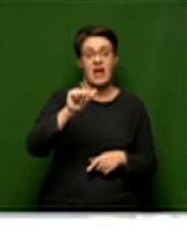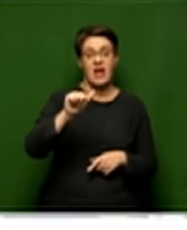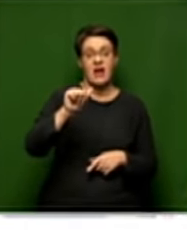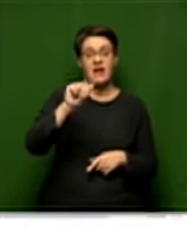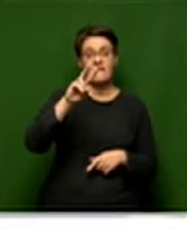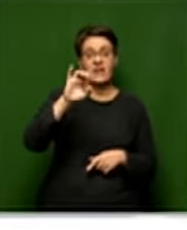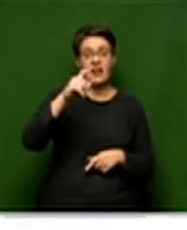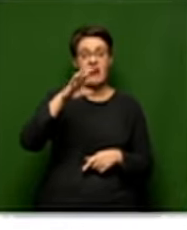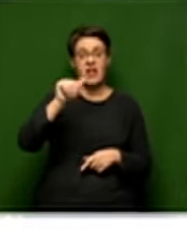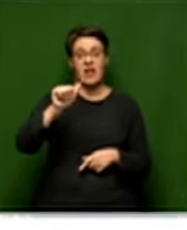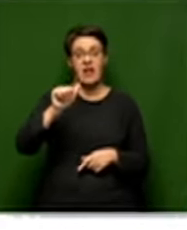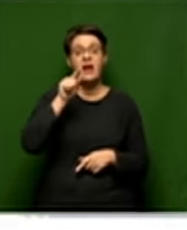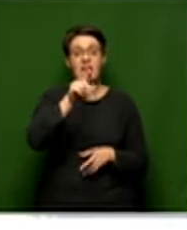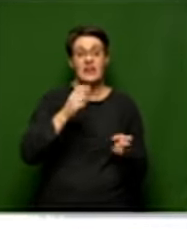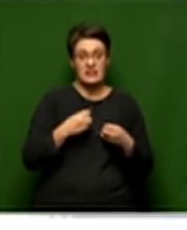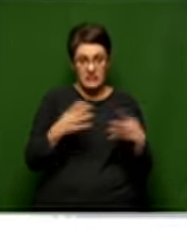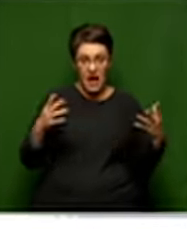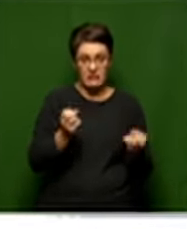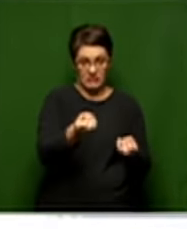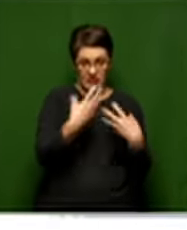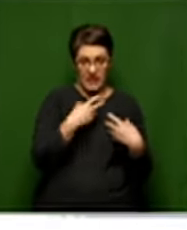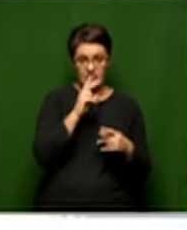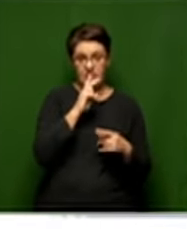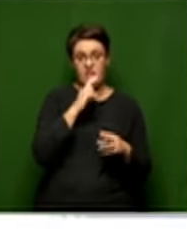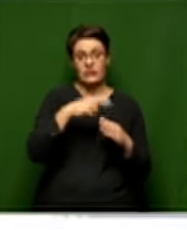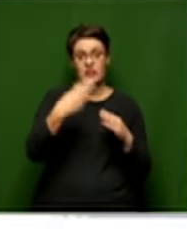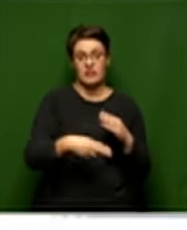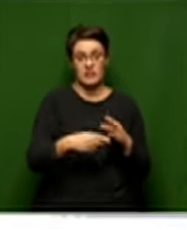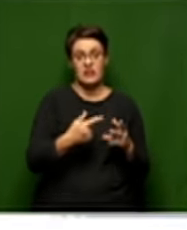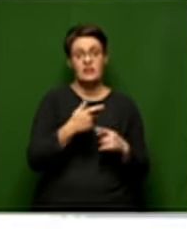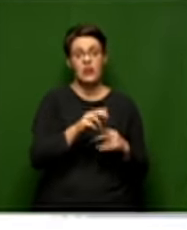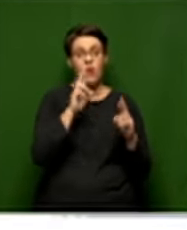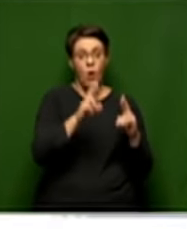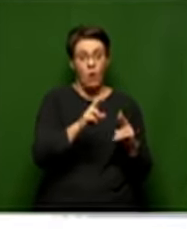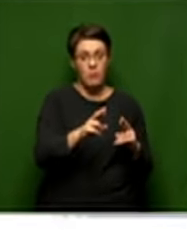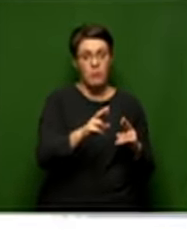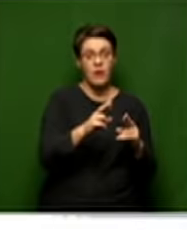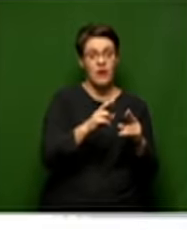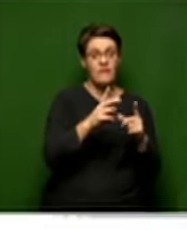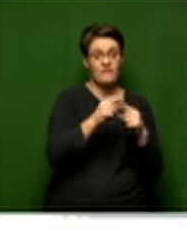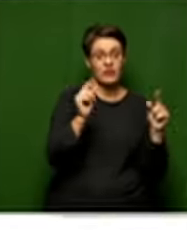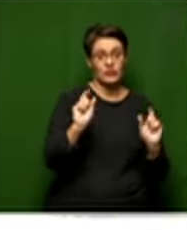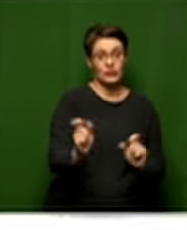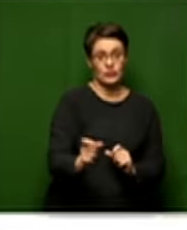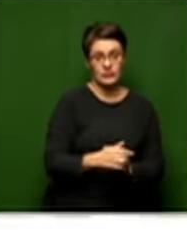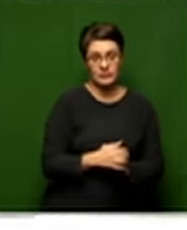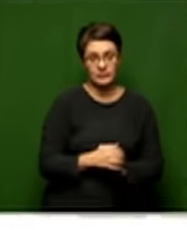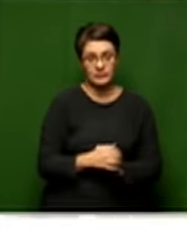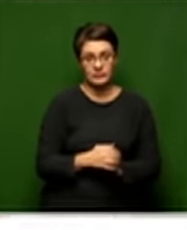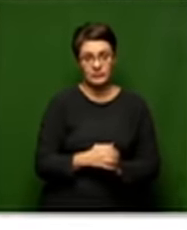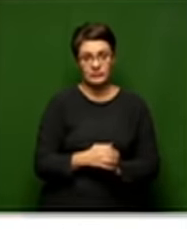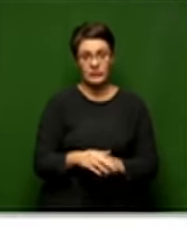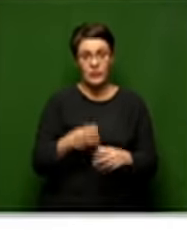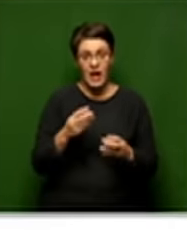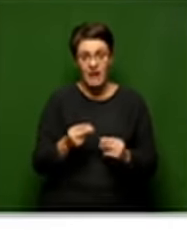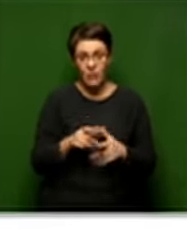one that started giving us results, and we hope they will finish very soon. Okay, well, there